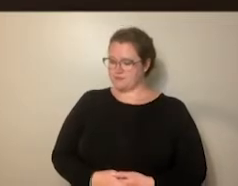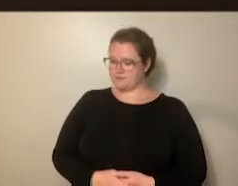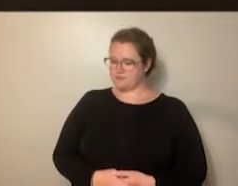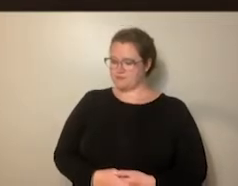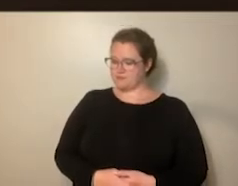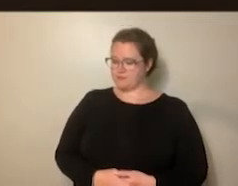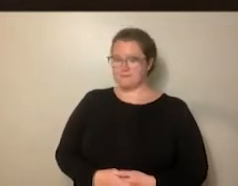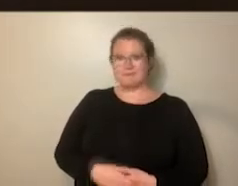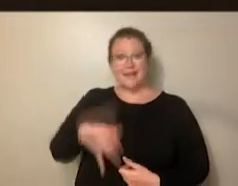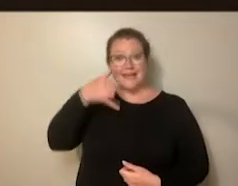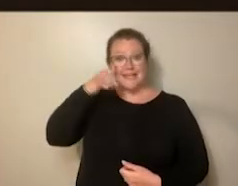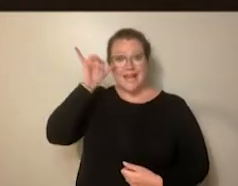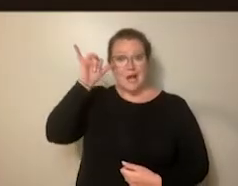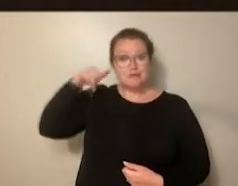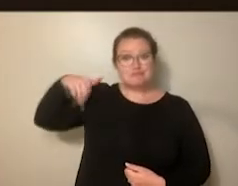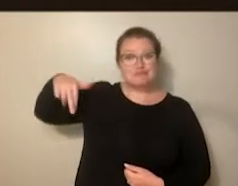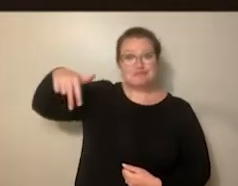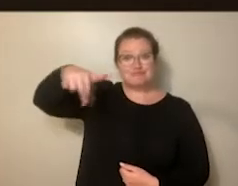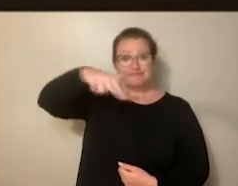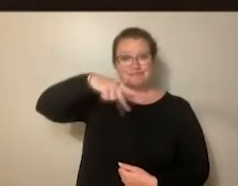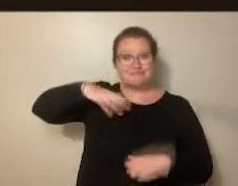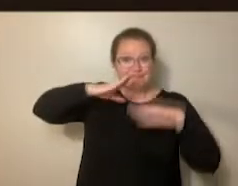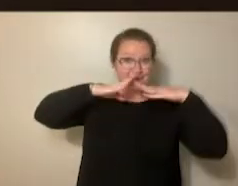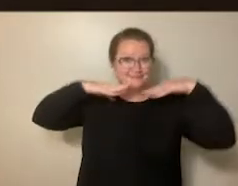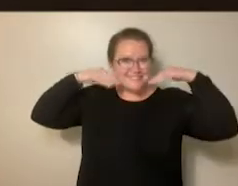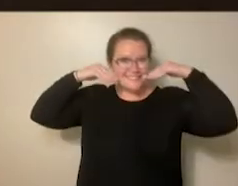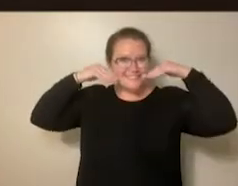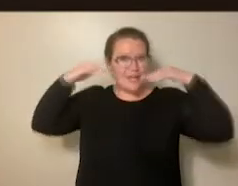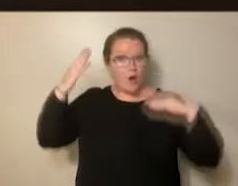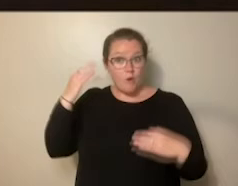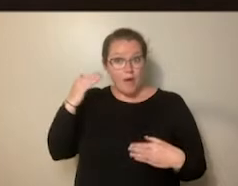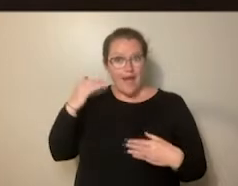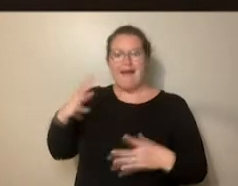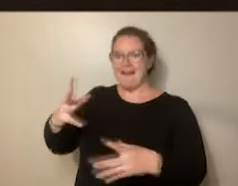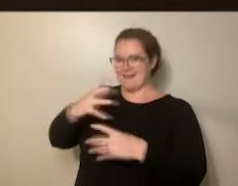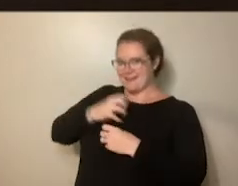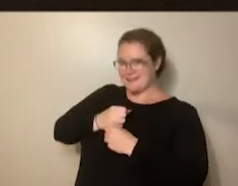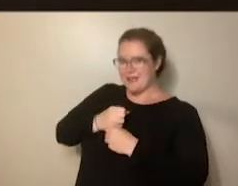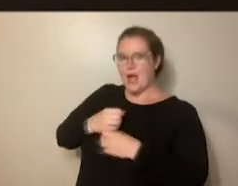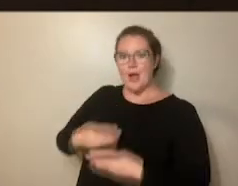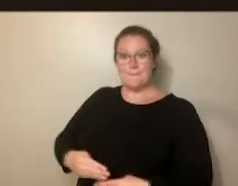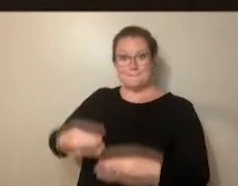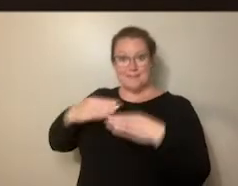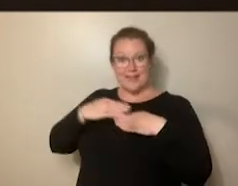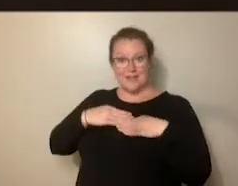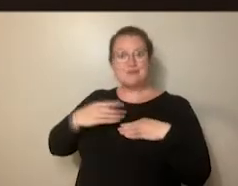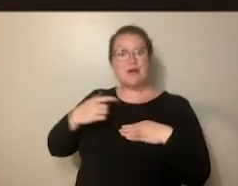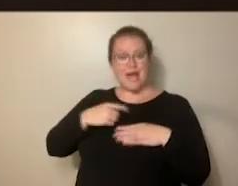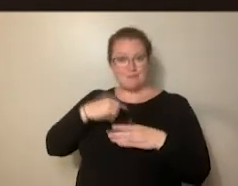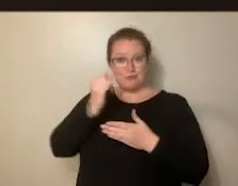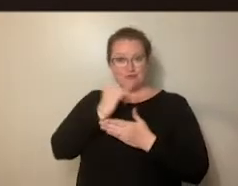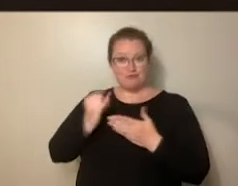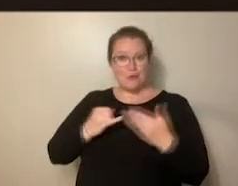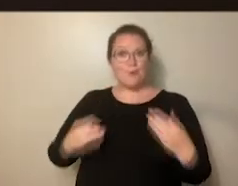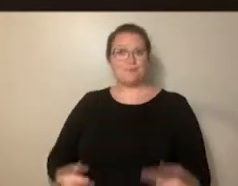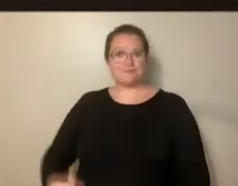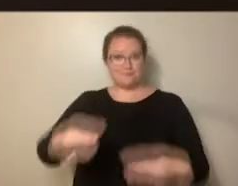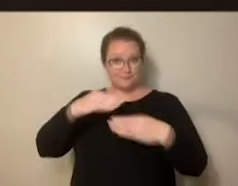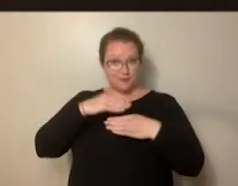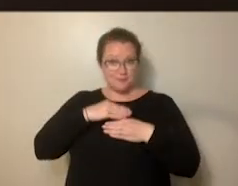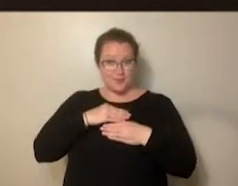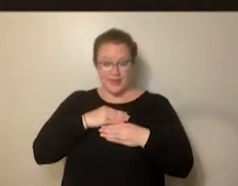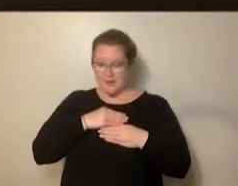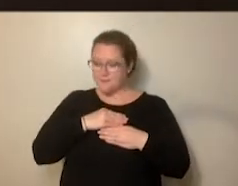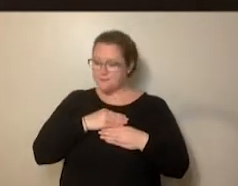can roam. And my cow is smiling because he was given blankets, so I'm going to go ahead and draw the blanket shape. Let's